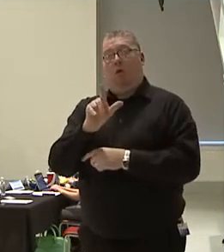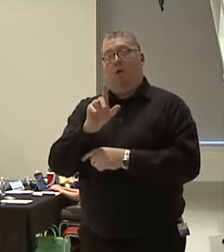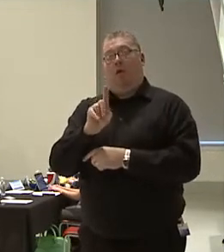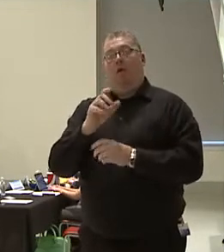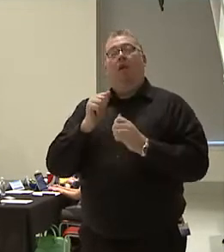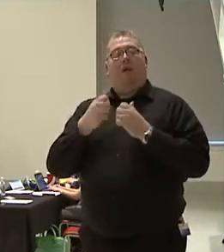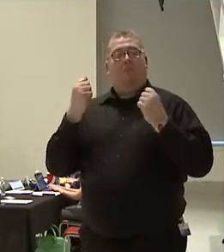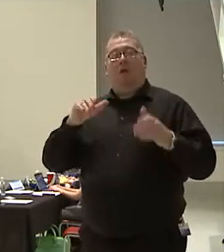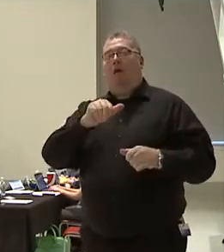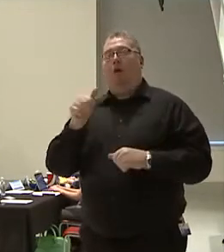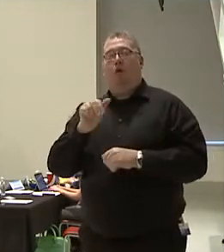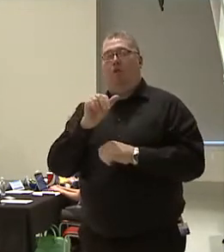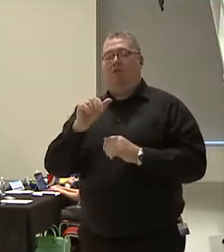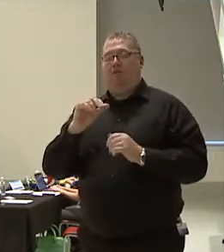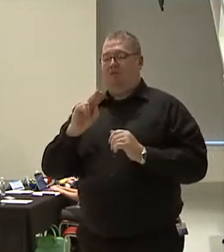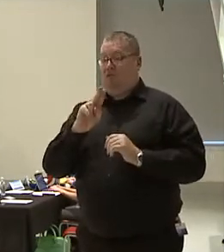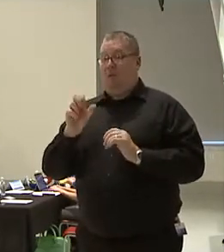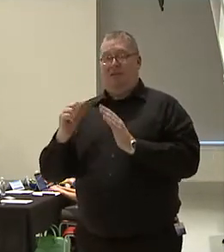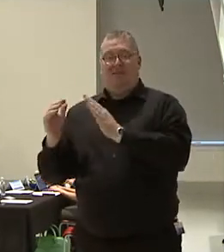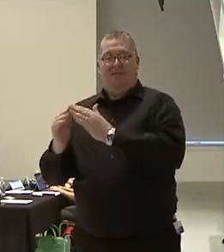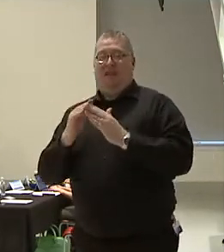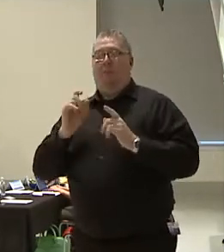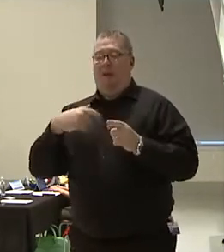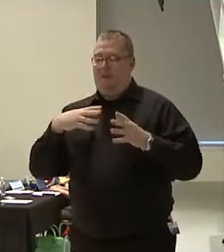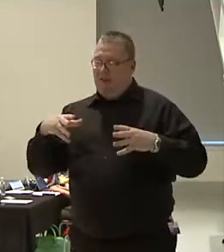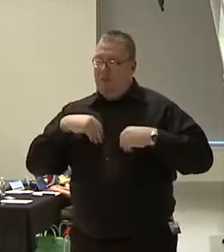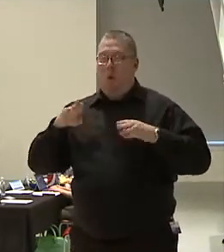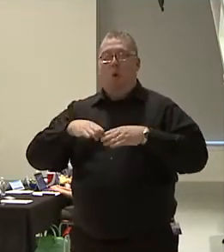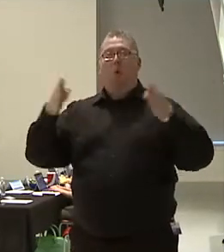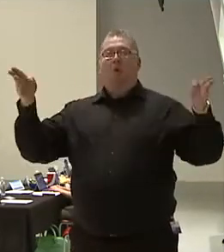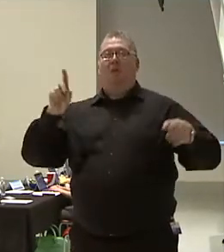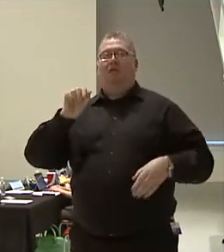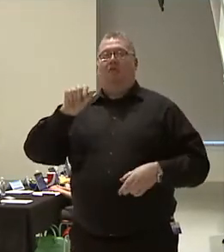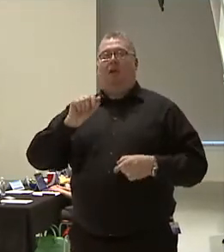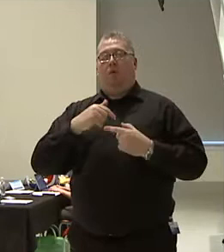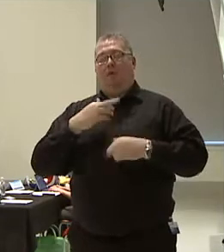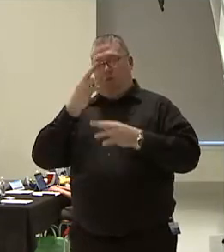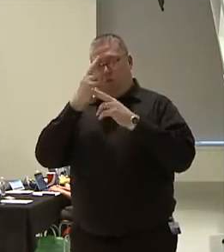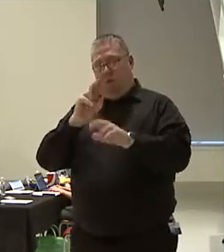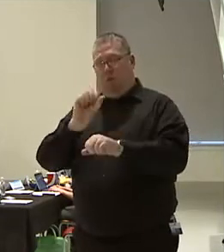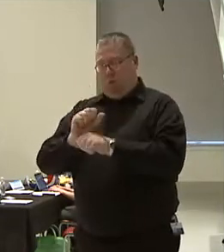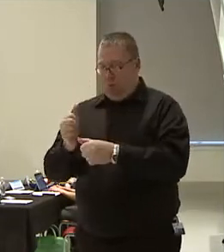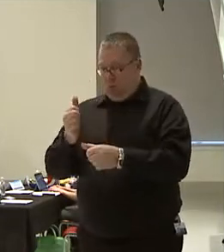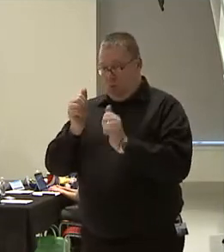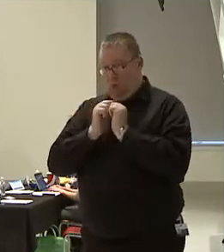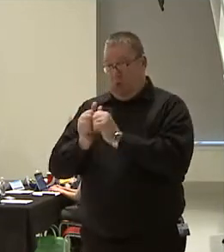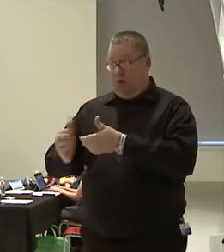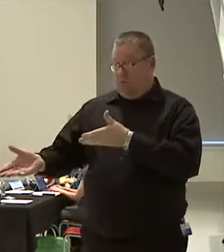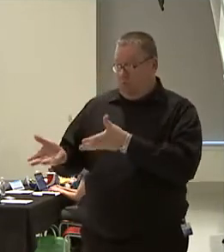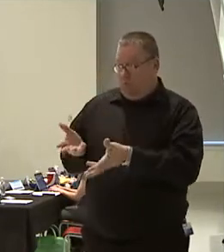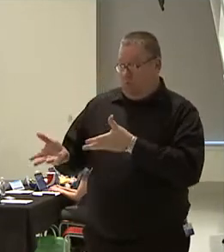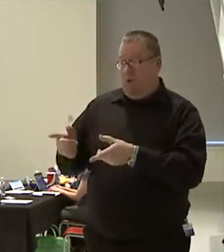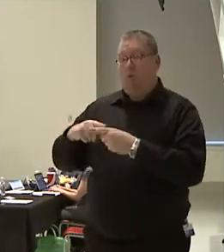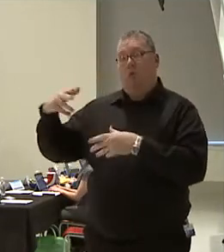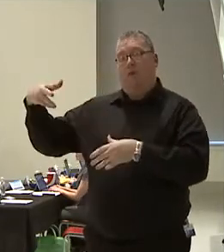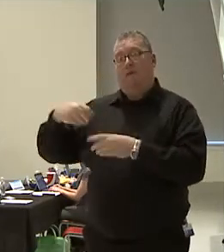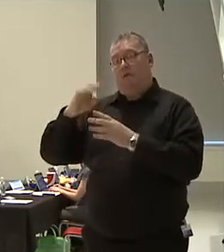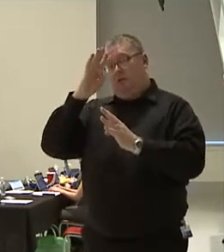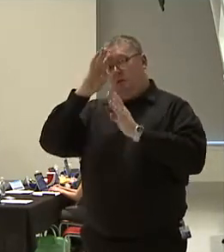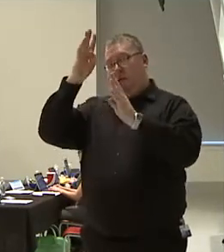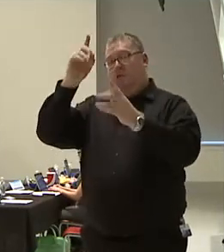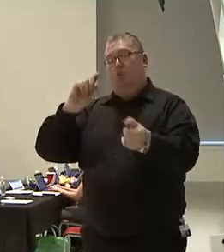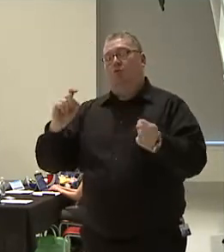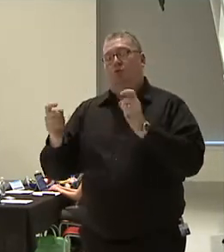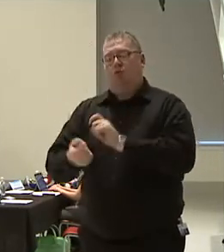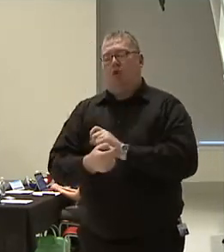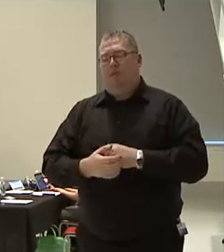law enforcement agencies in its need to embrace open data and to adopt respectful collaborations and engagements that can lead to innovation and change.